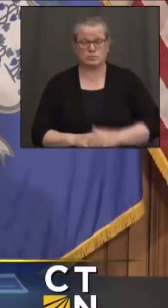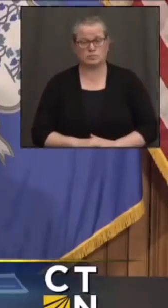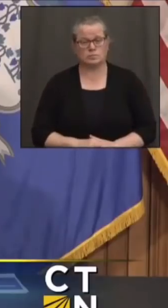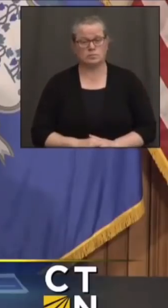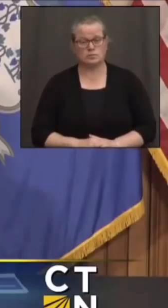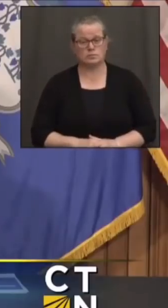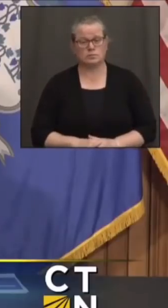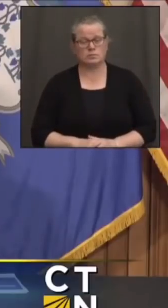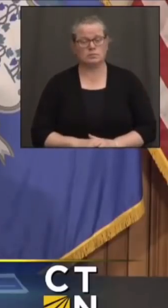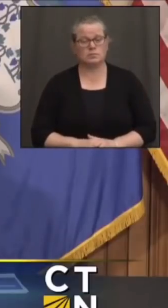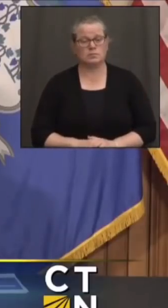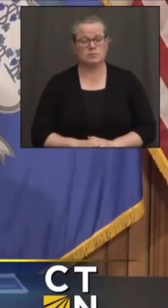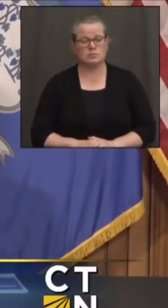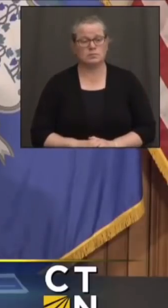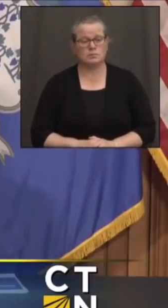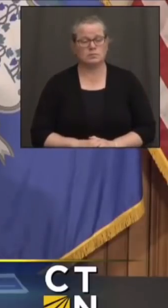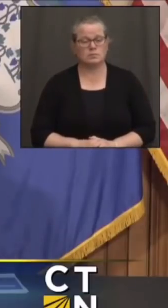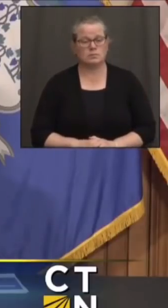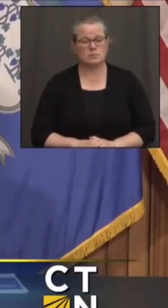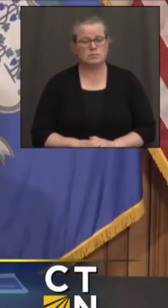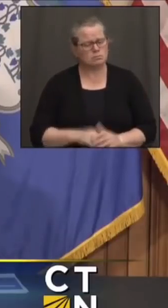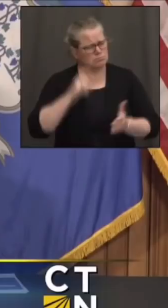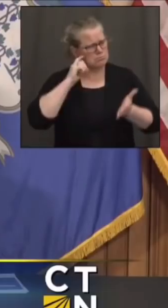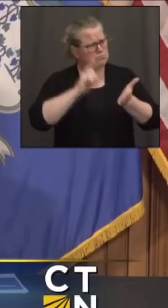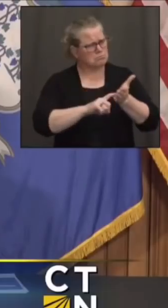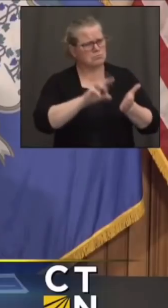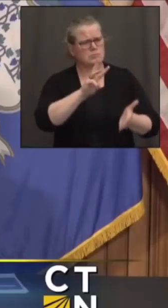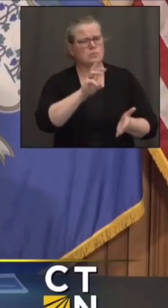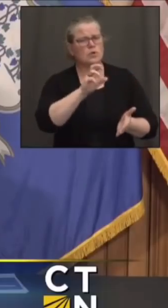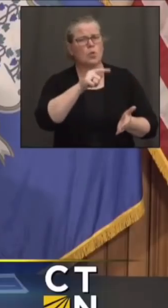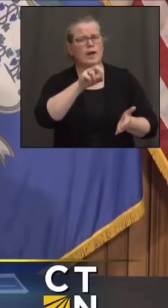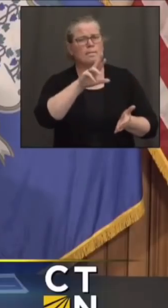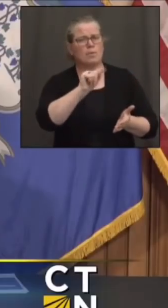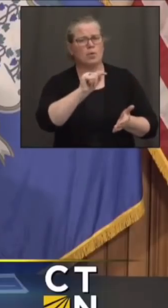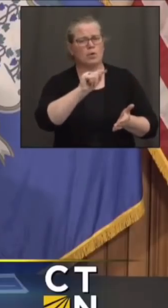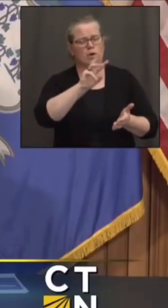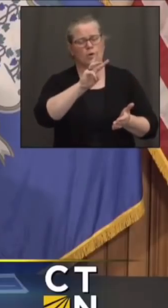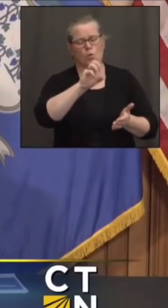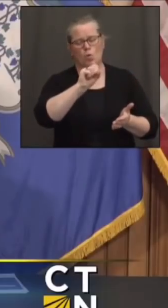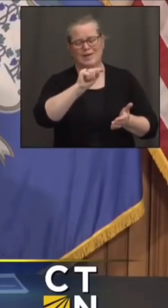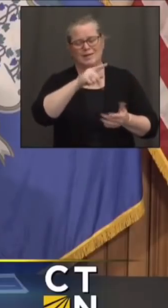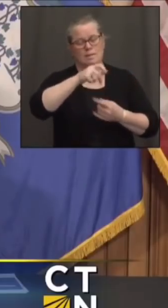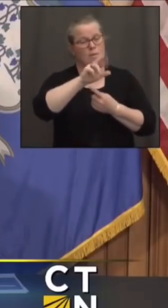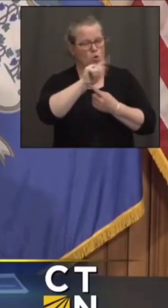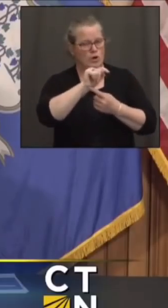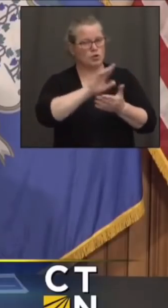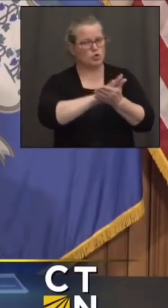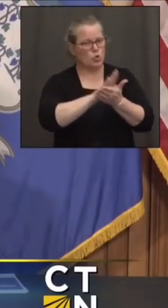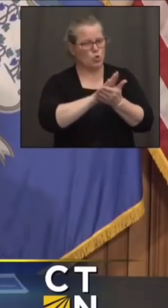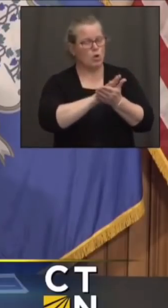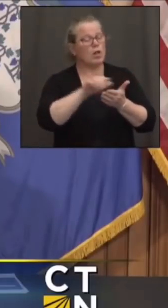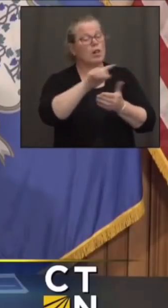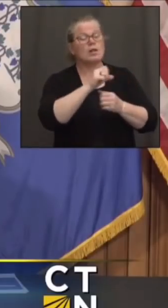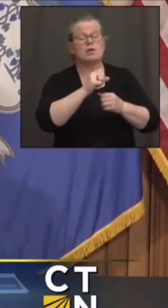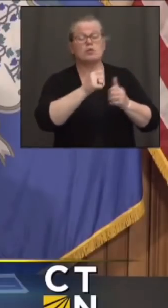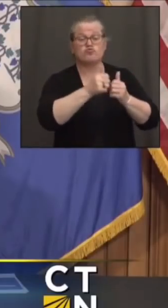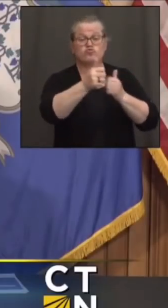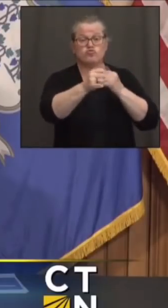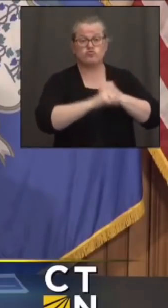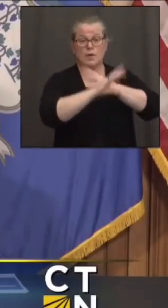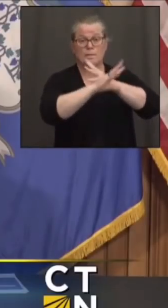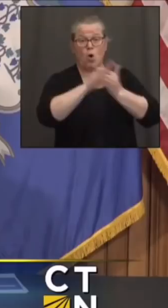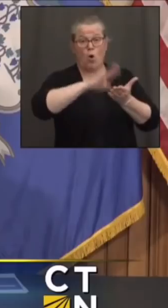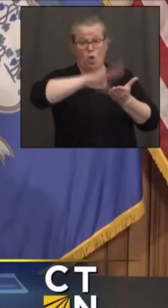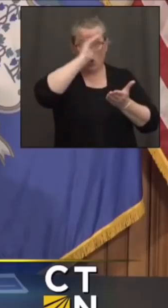I'm seeing Westport School District is removing remote learning for next year, and I know New York City just decided to do the same. You